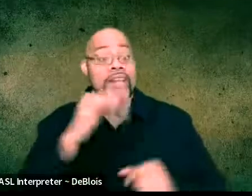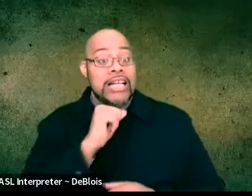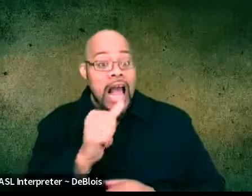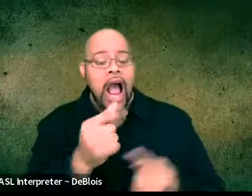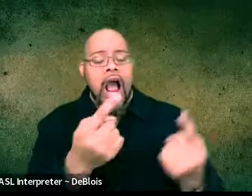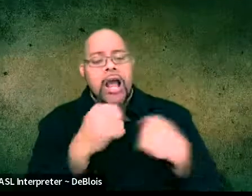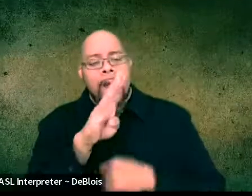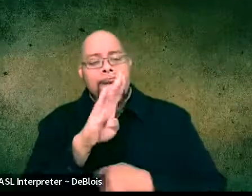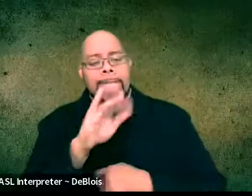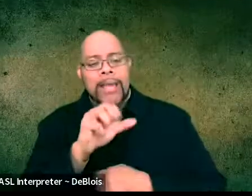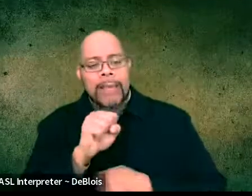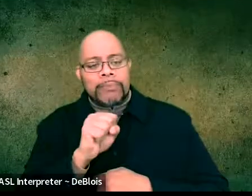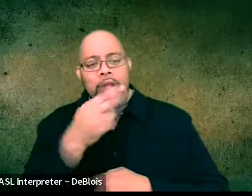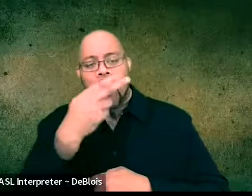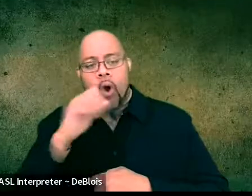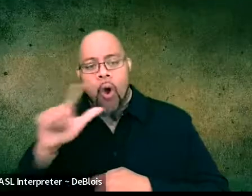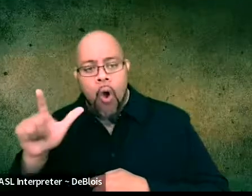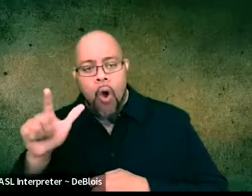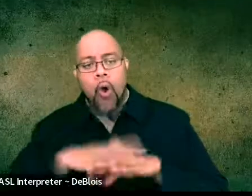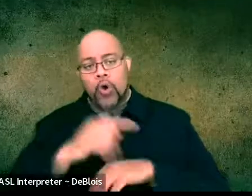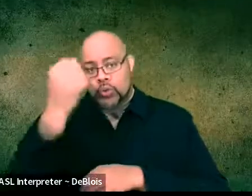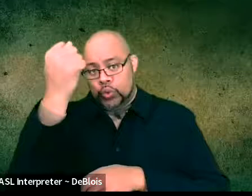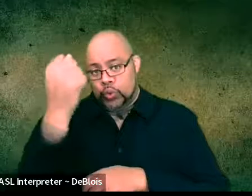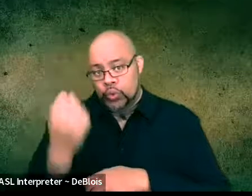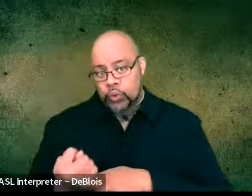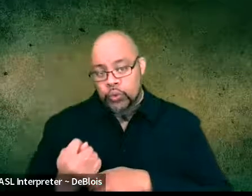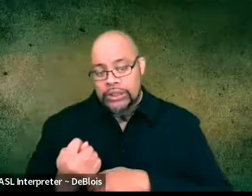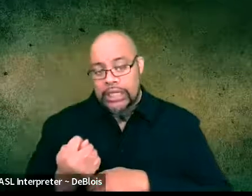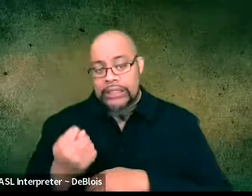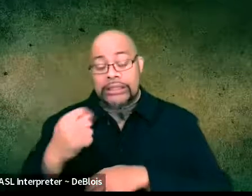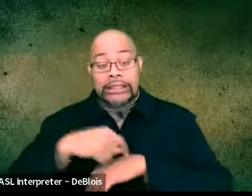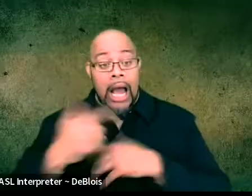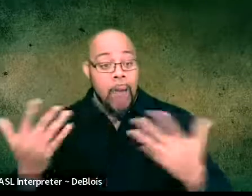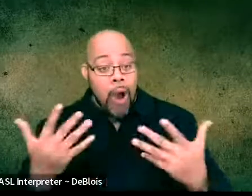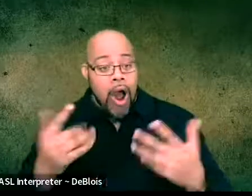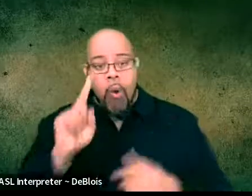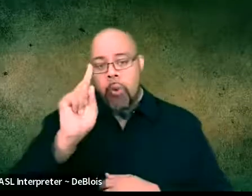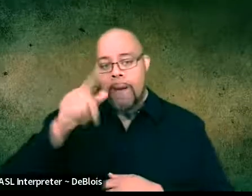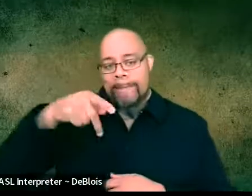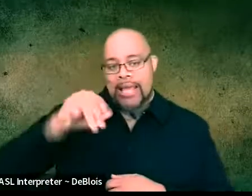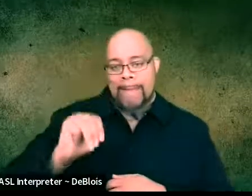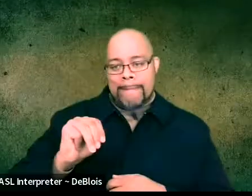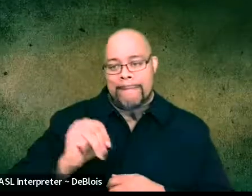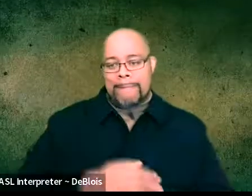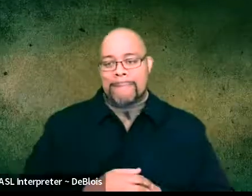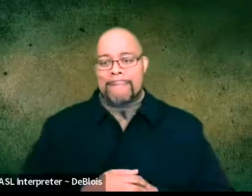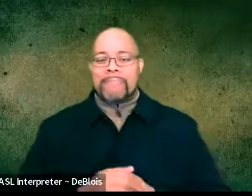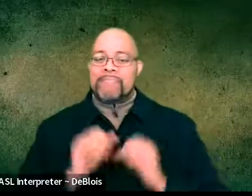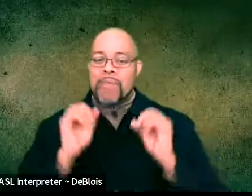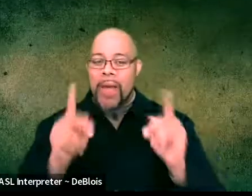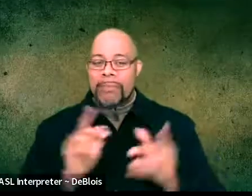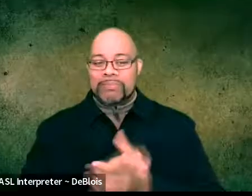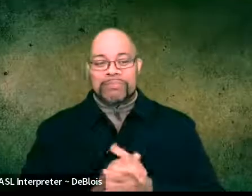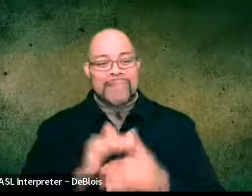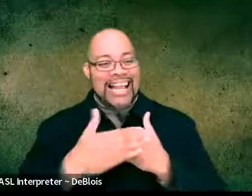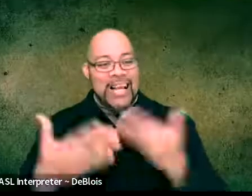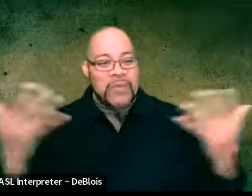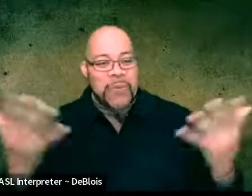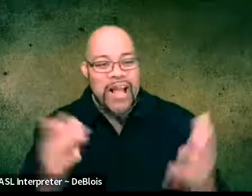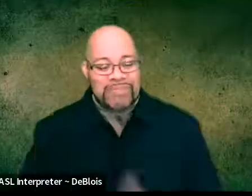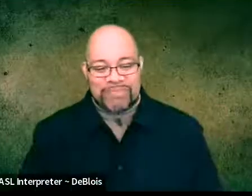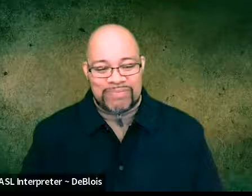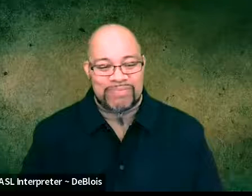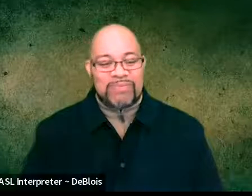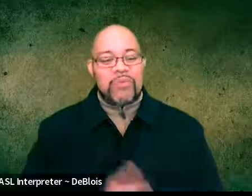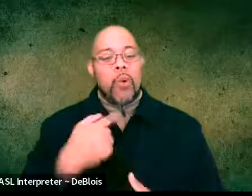Bims Hall on Tuesdays at 1 p.m. Yes. All right. What's next? So